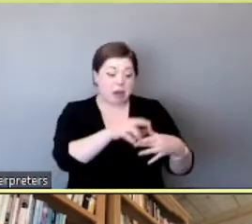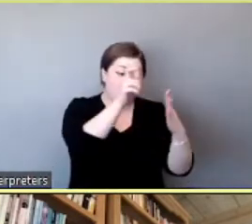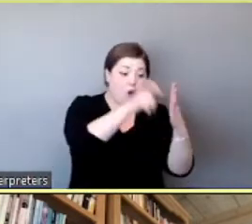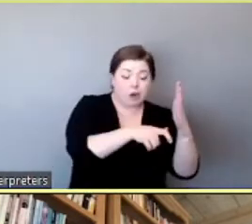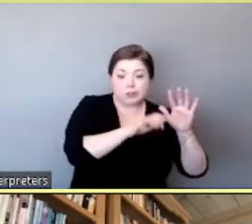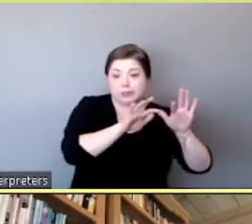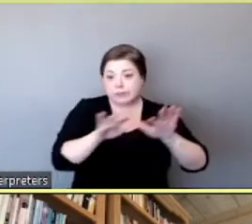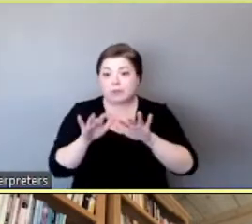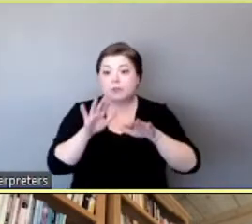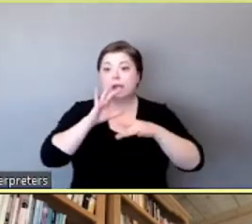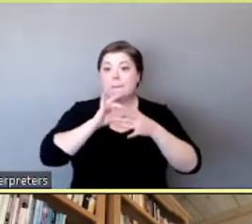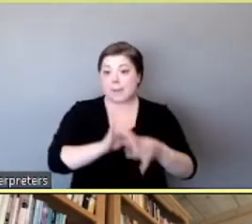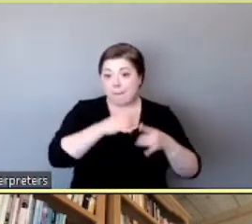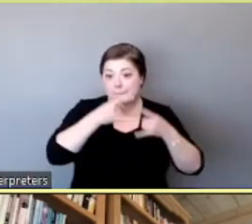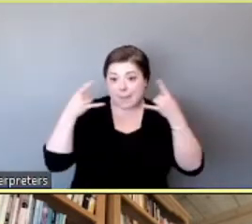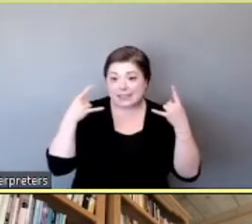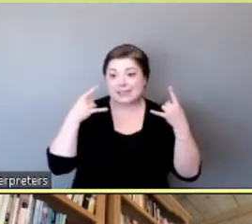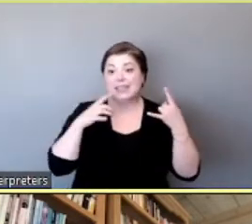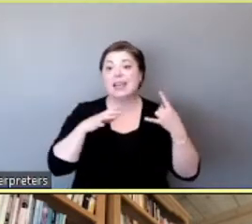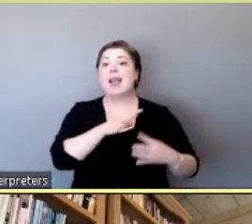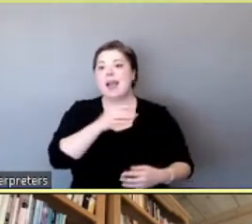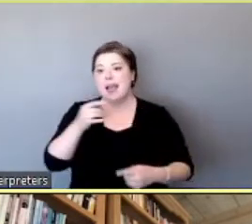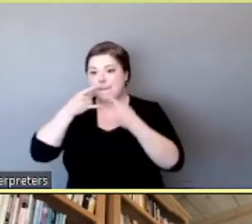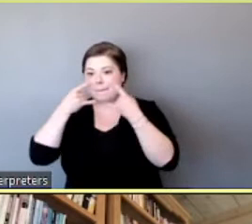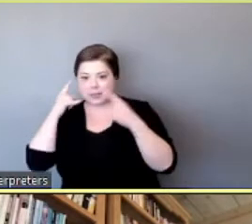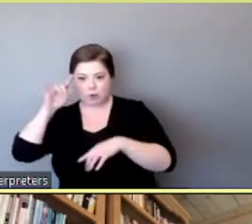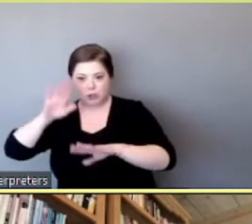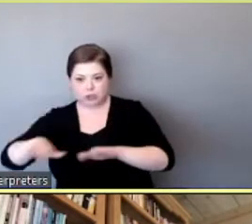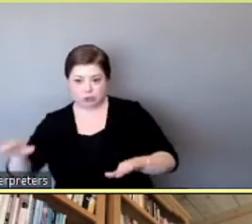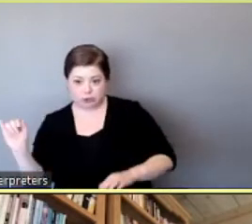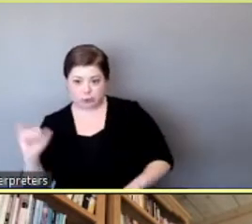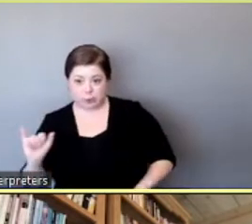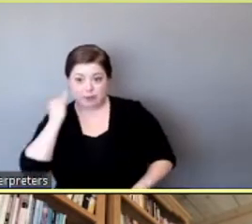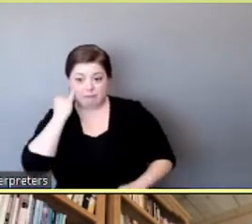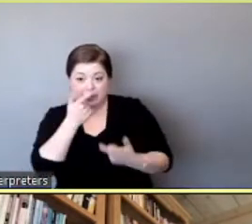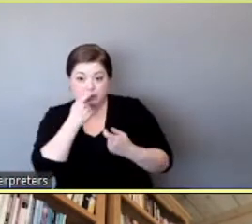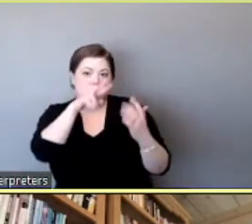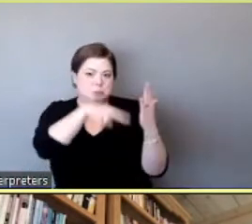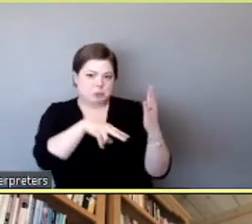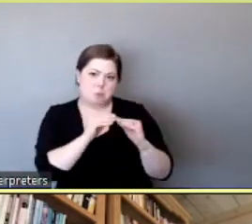masking in children if you're interested in more detail. And then,